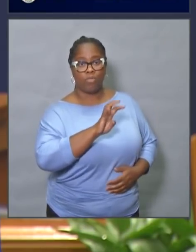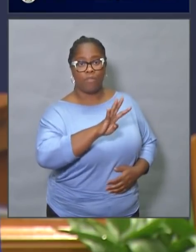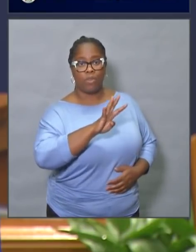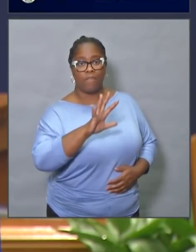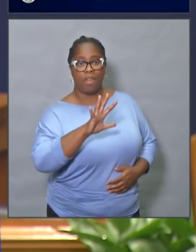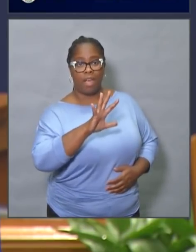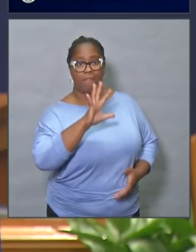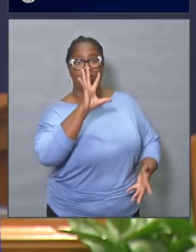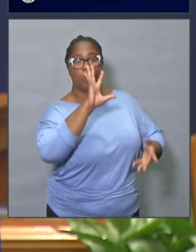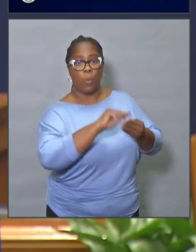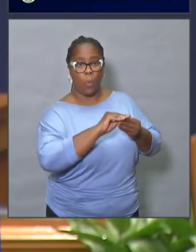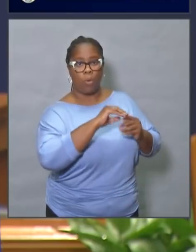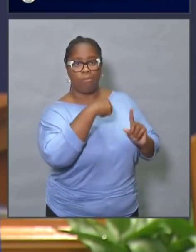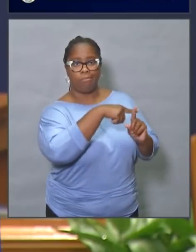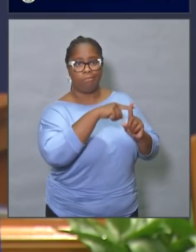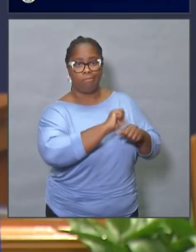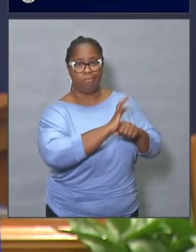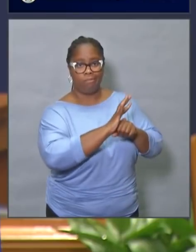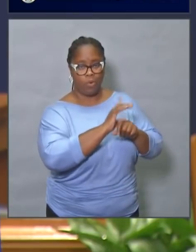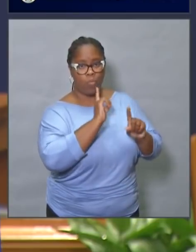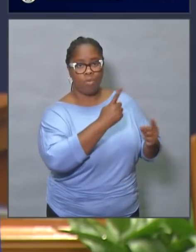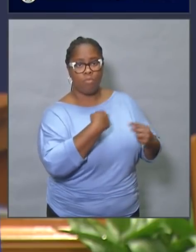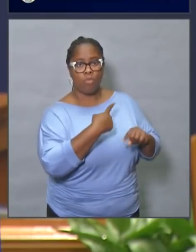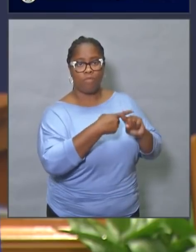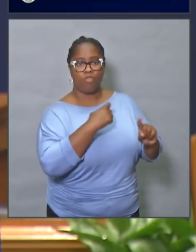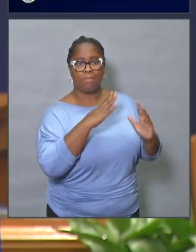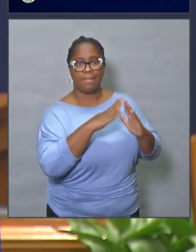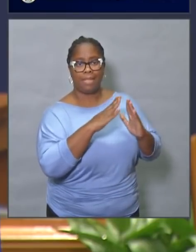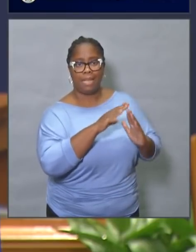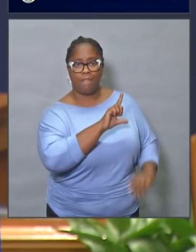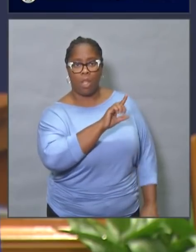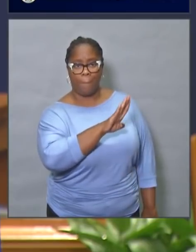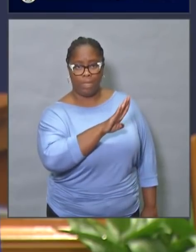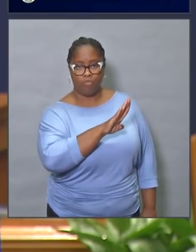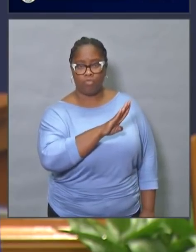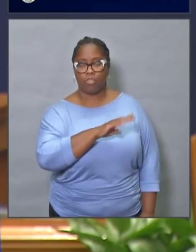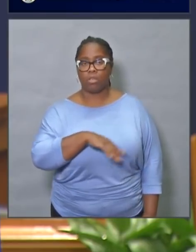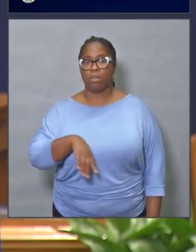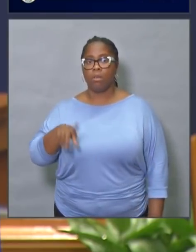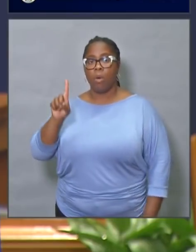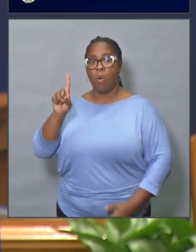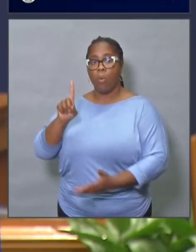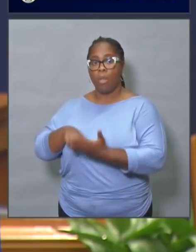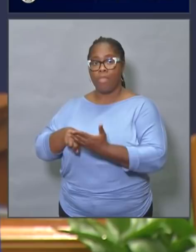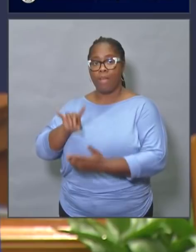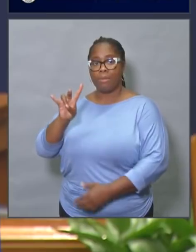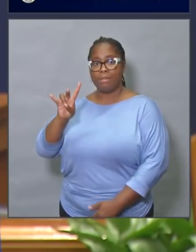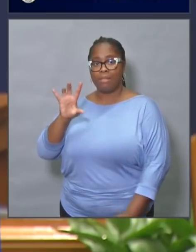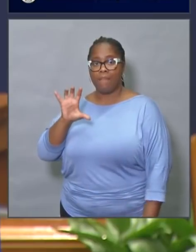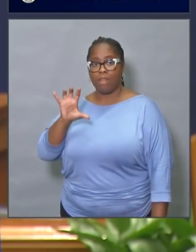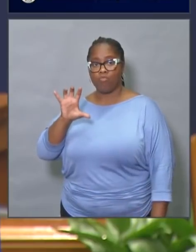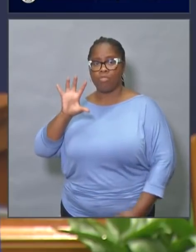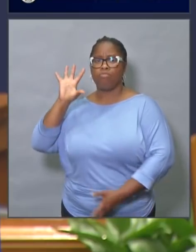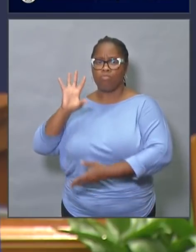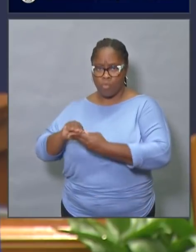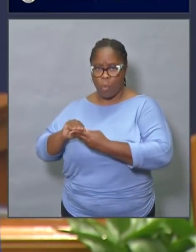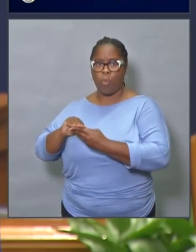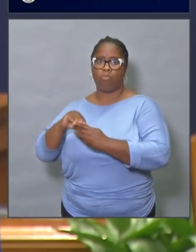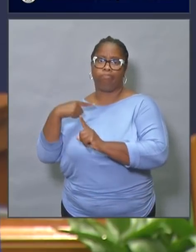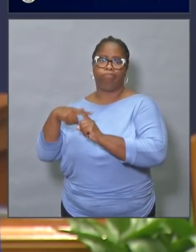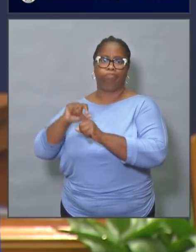6,445 total cases reported by our partners in the city of Long Beach and 1,700 total